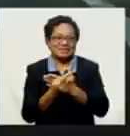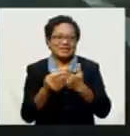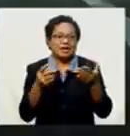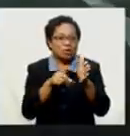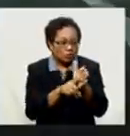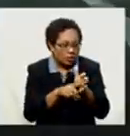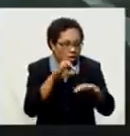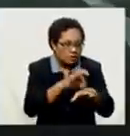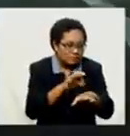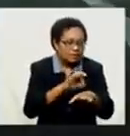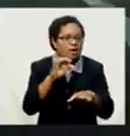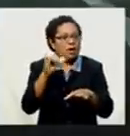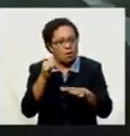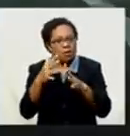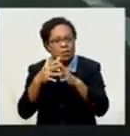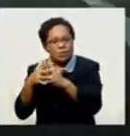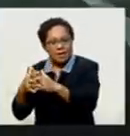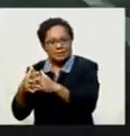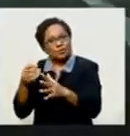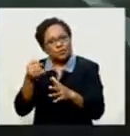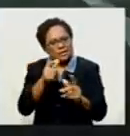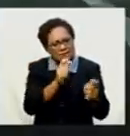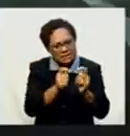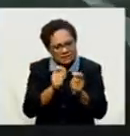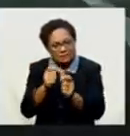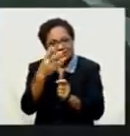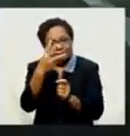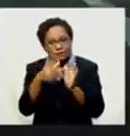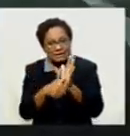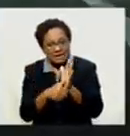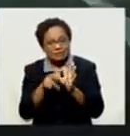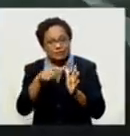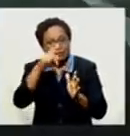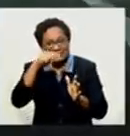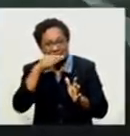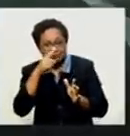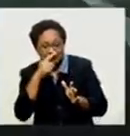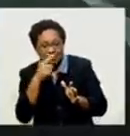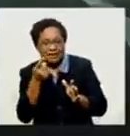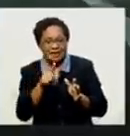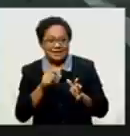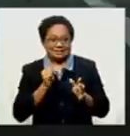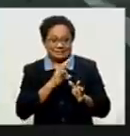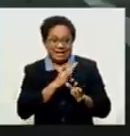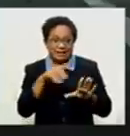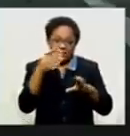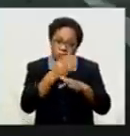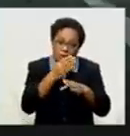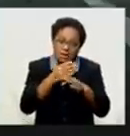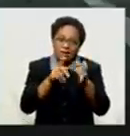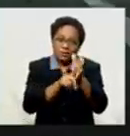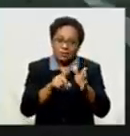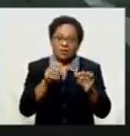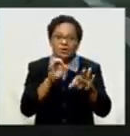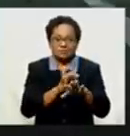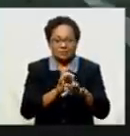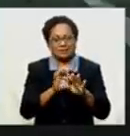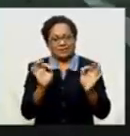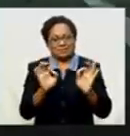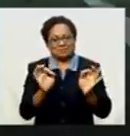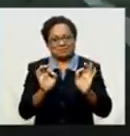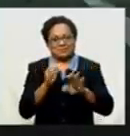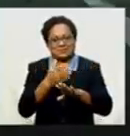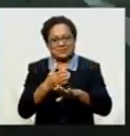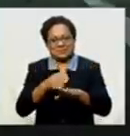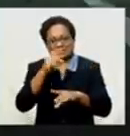and with 4 rounds of testing completed for patients and staff within. And from tomorrow, the patients who were